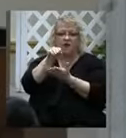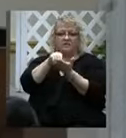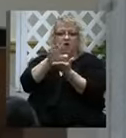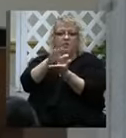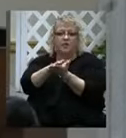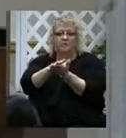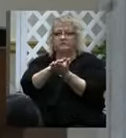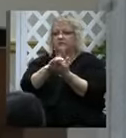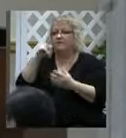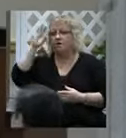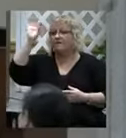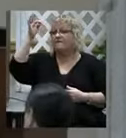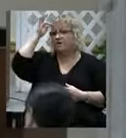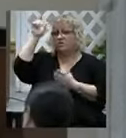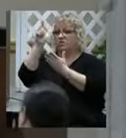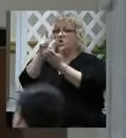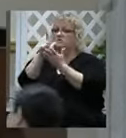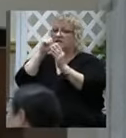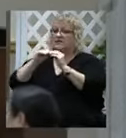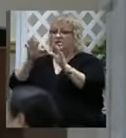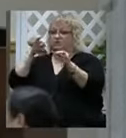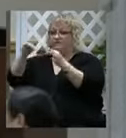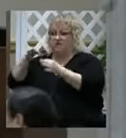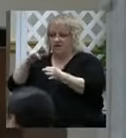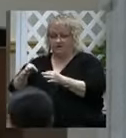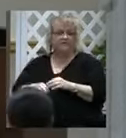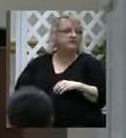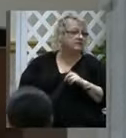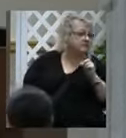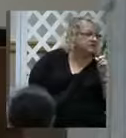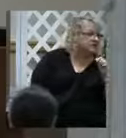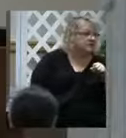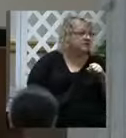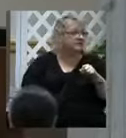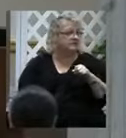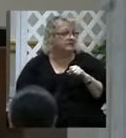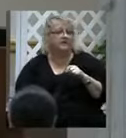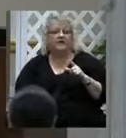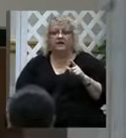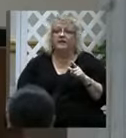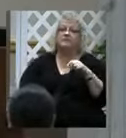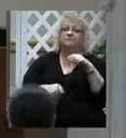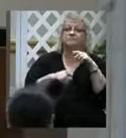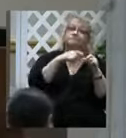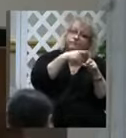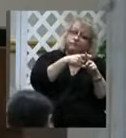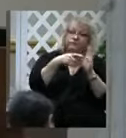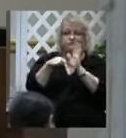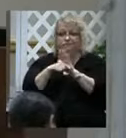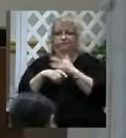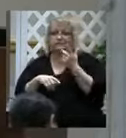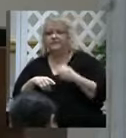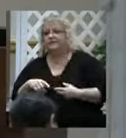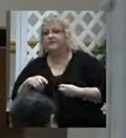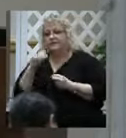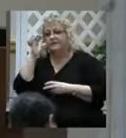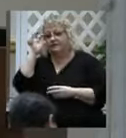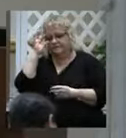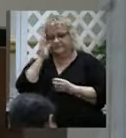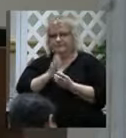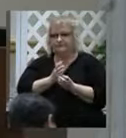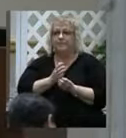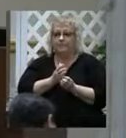in federal law, but yeah, okay, good. Yeah, I mean, not good, but good that I wasn't wrong about that.